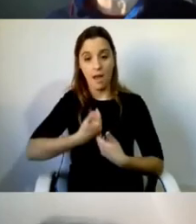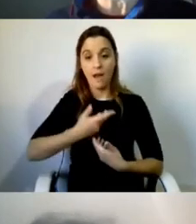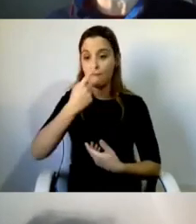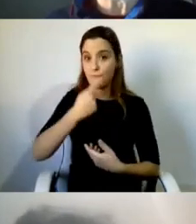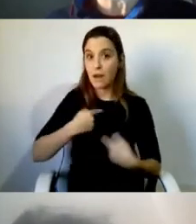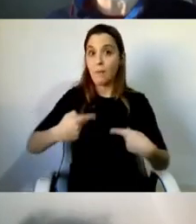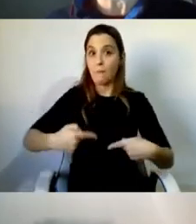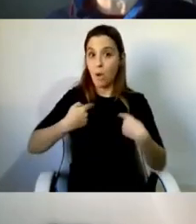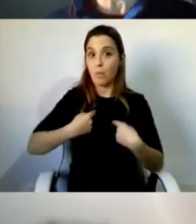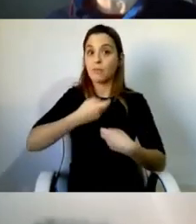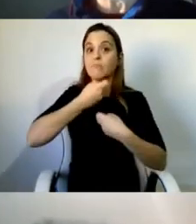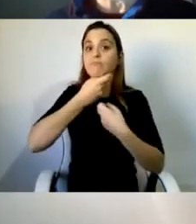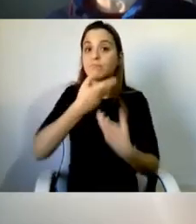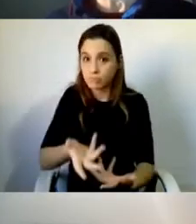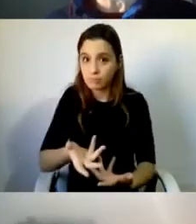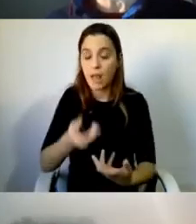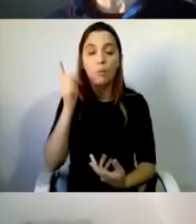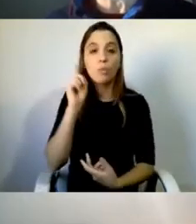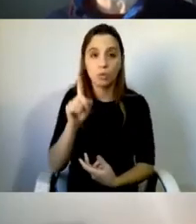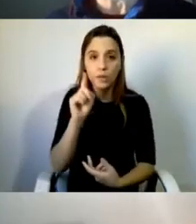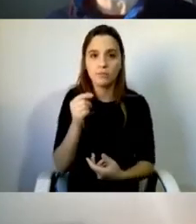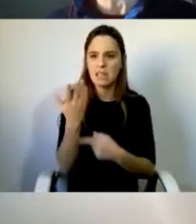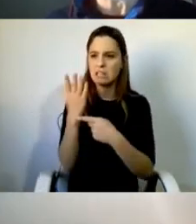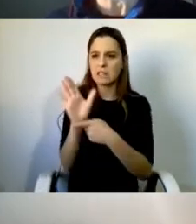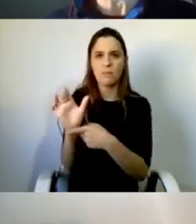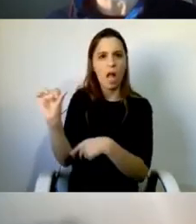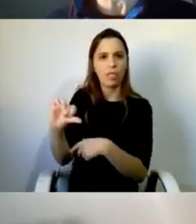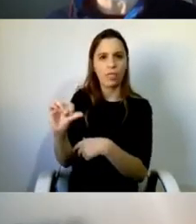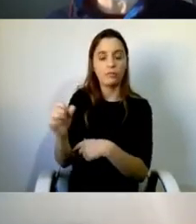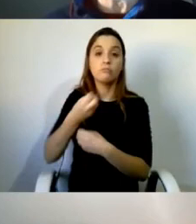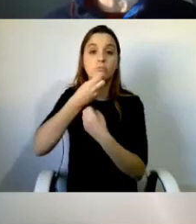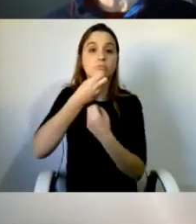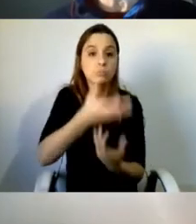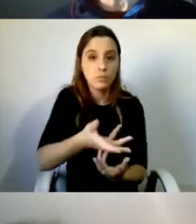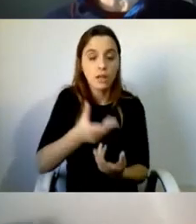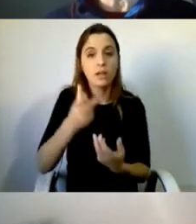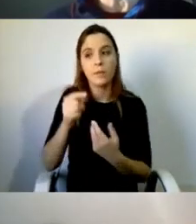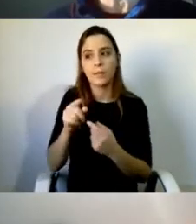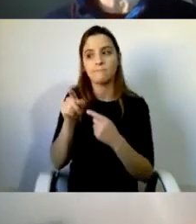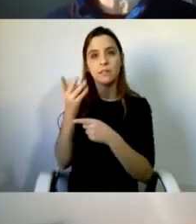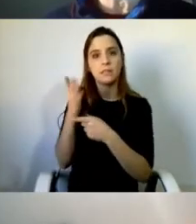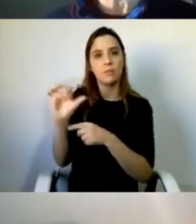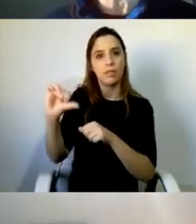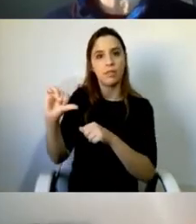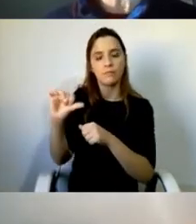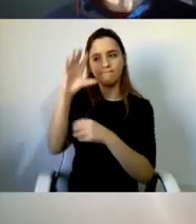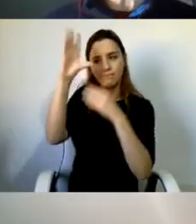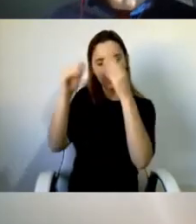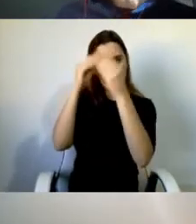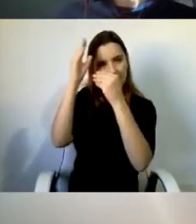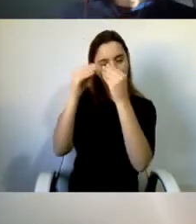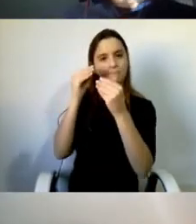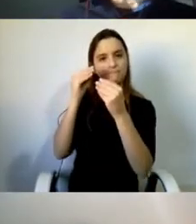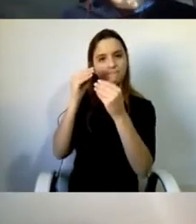to share bad examples and learn from them as much as from good examples. Thank you